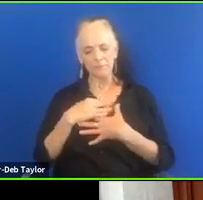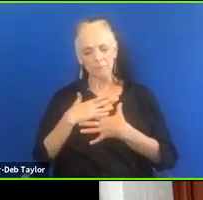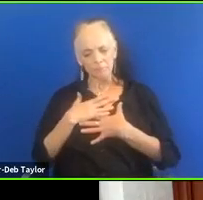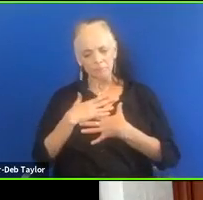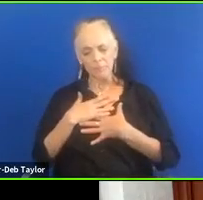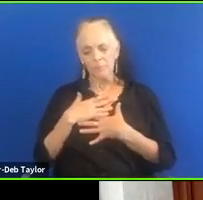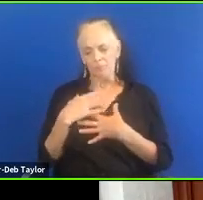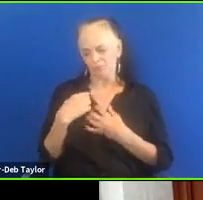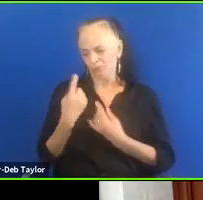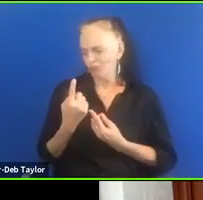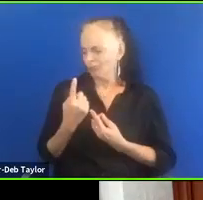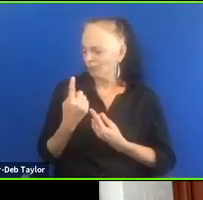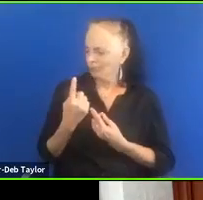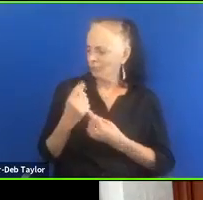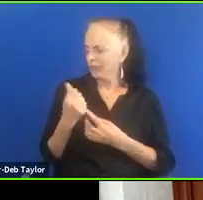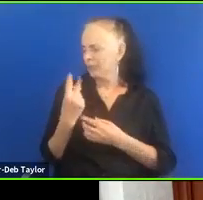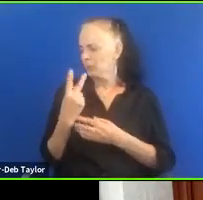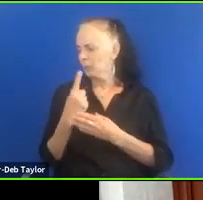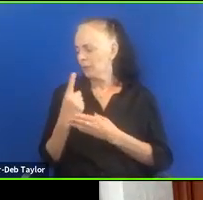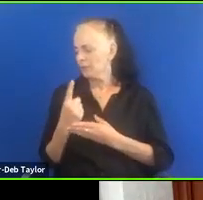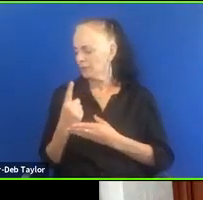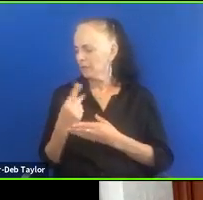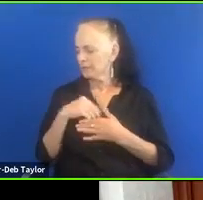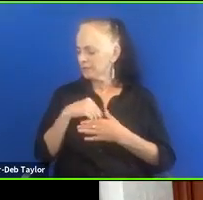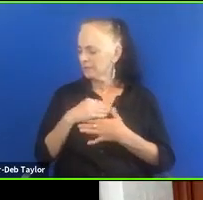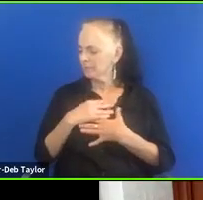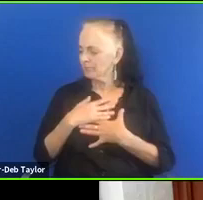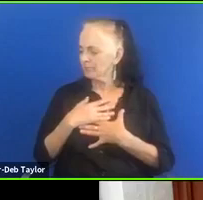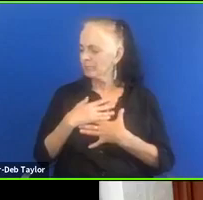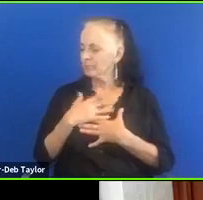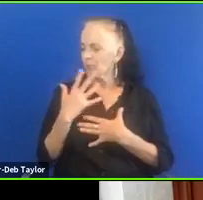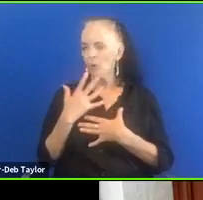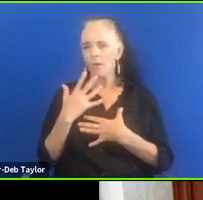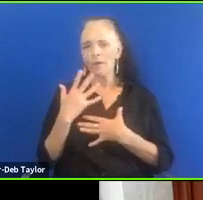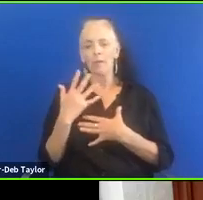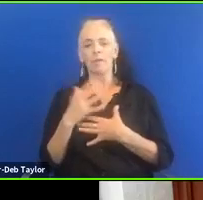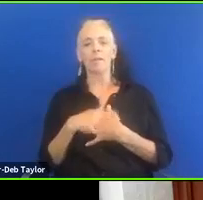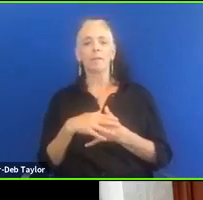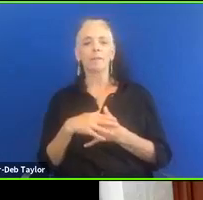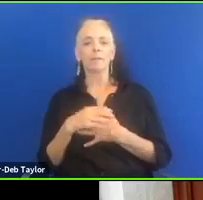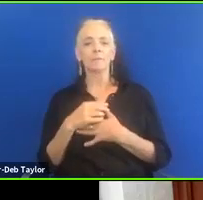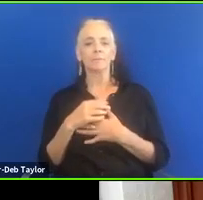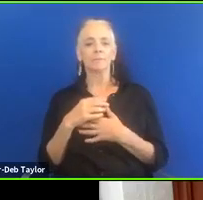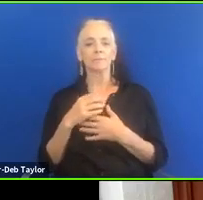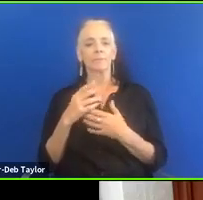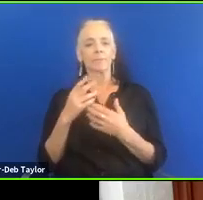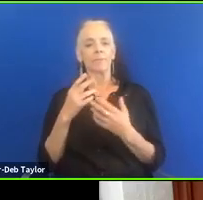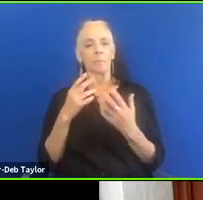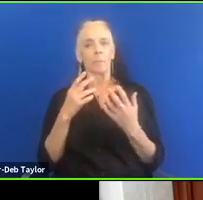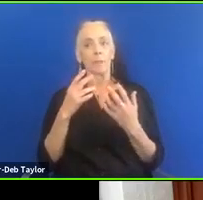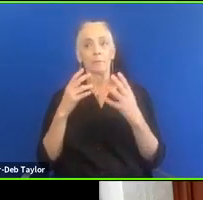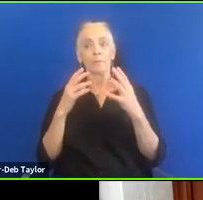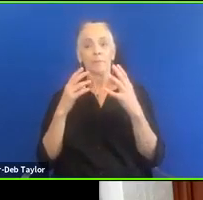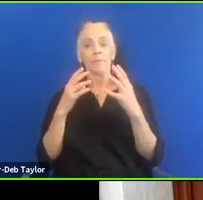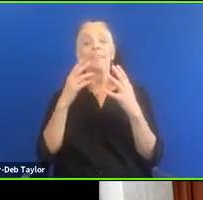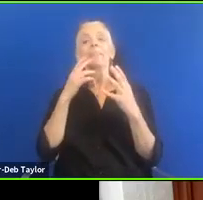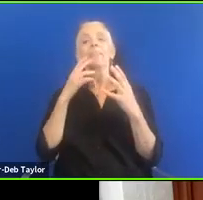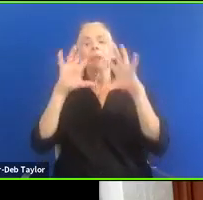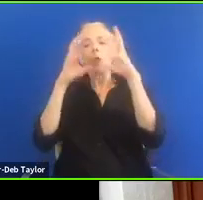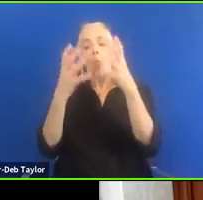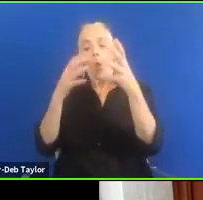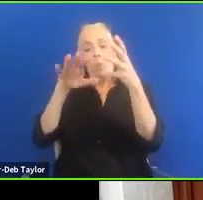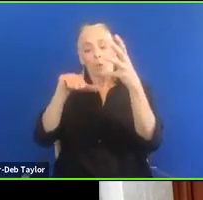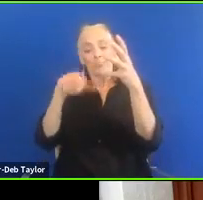12 weeks is what I've been seeing from social movements in the global South, and